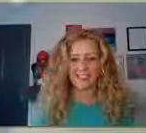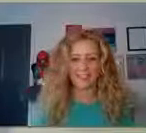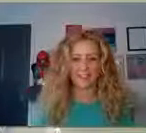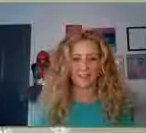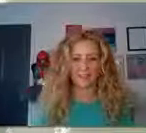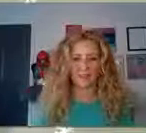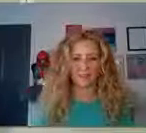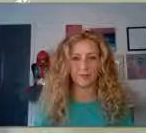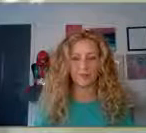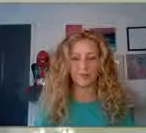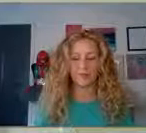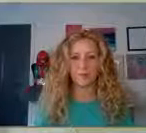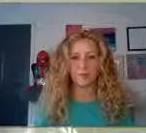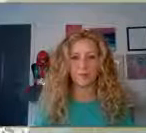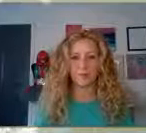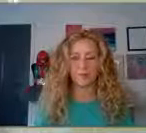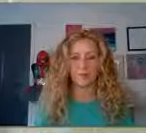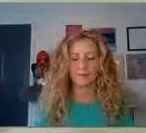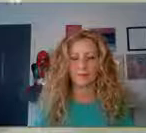Hey, Claudette. Hello,